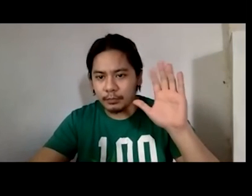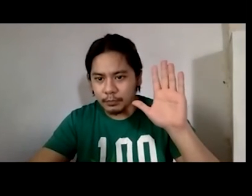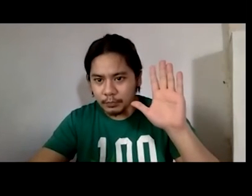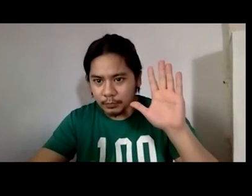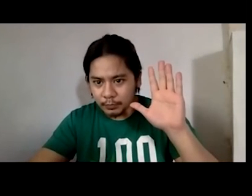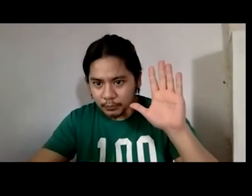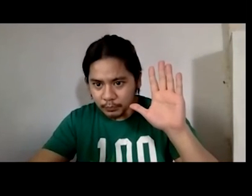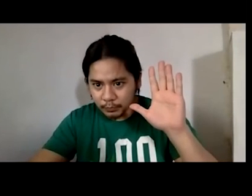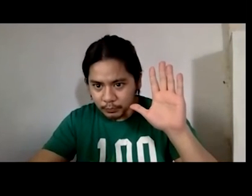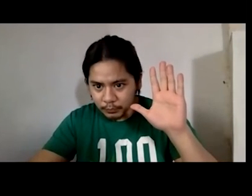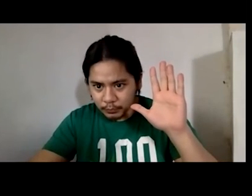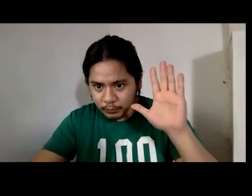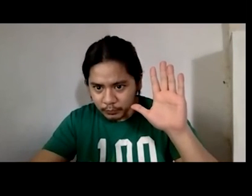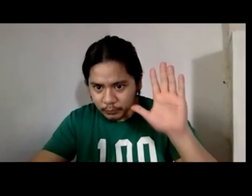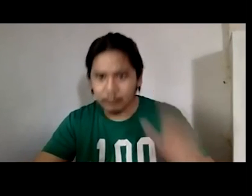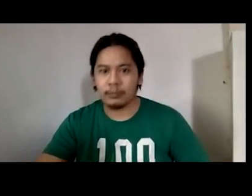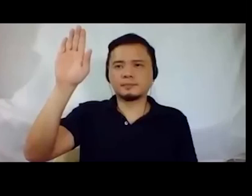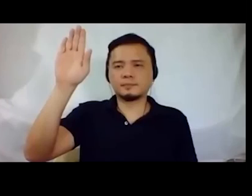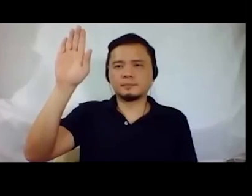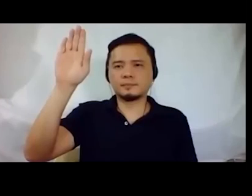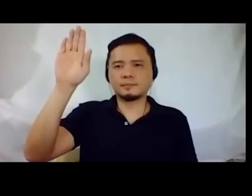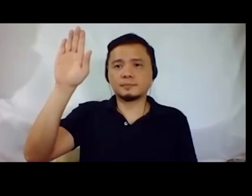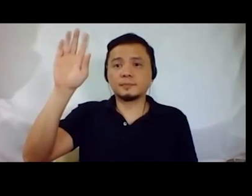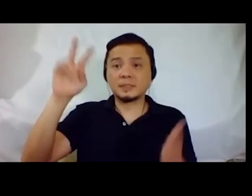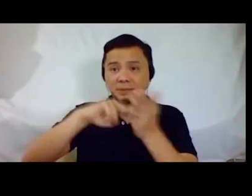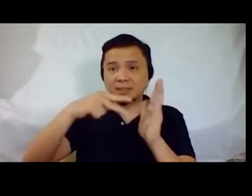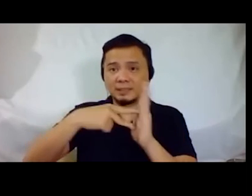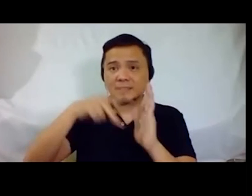that vocabulary? Because I mean, we have this vocabulary.